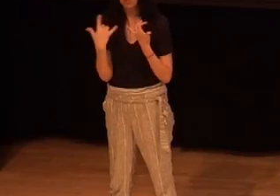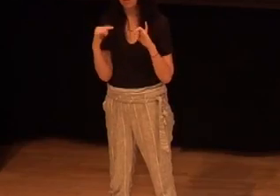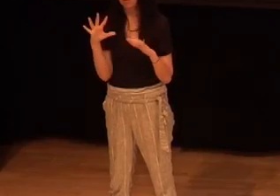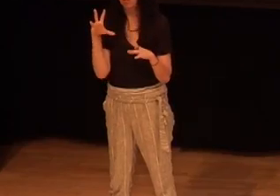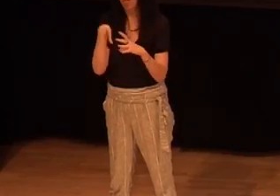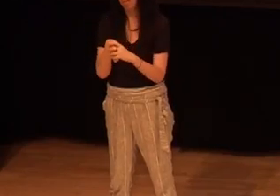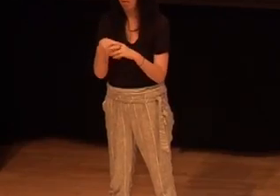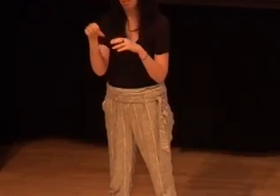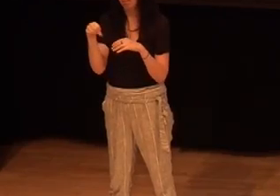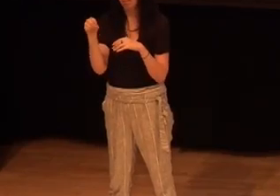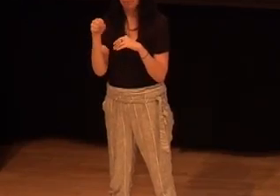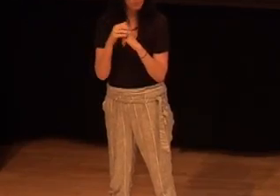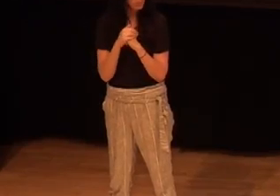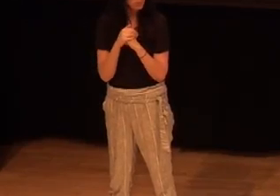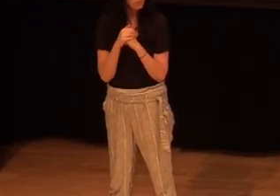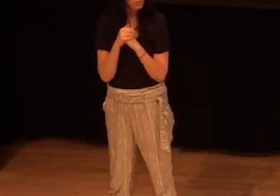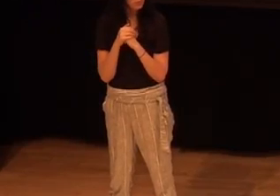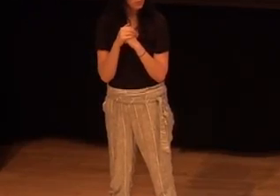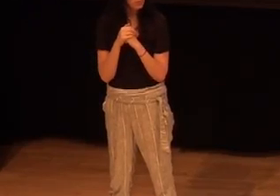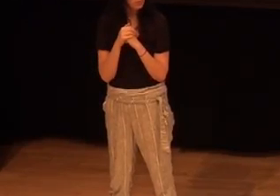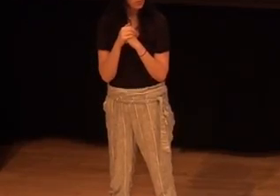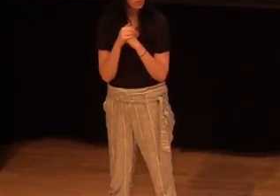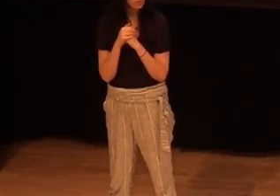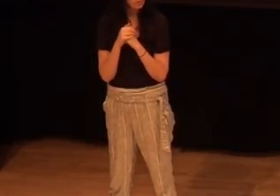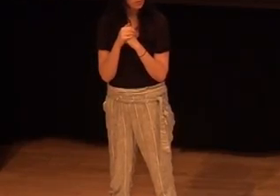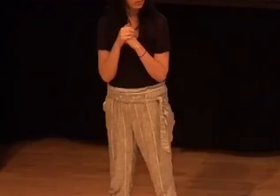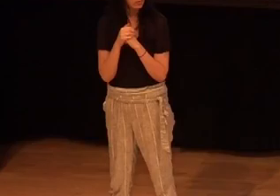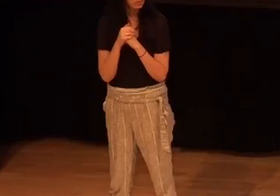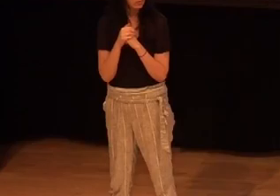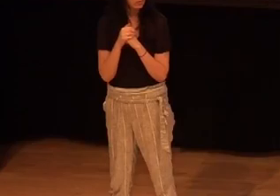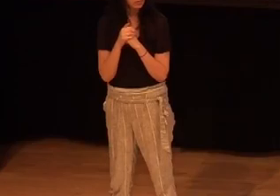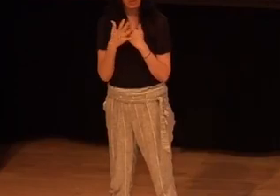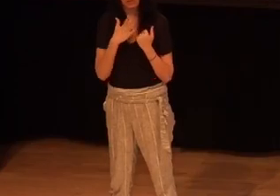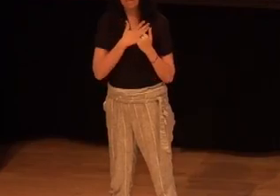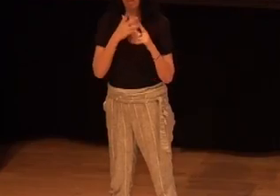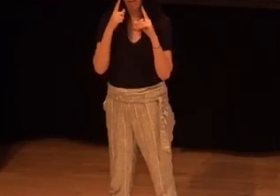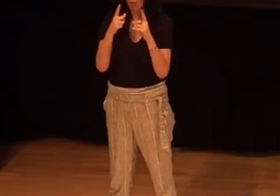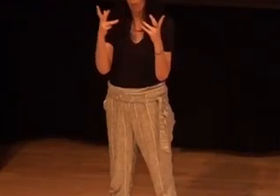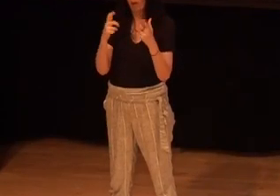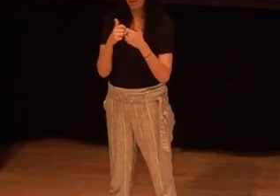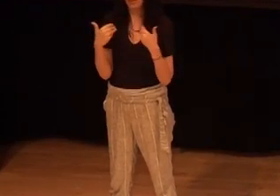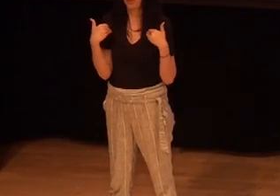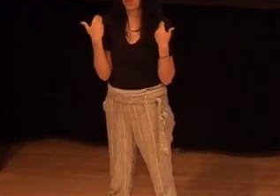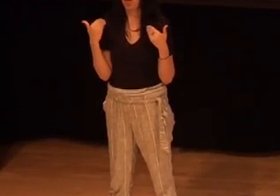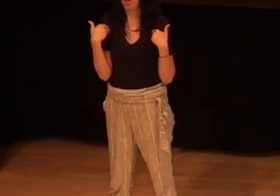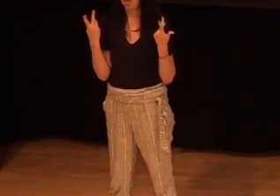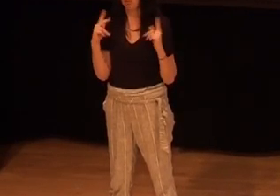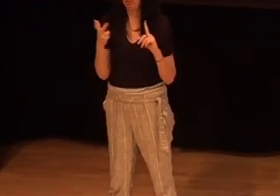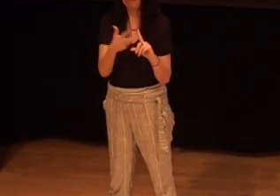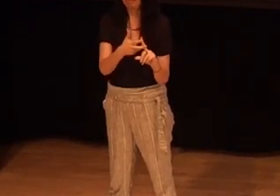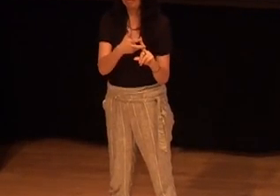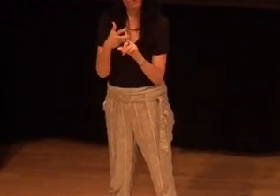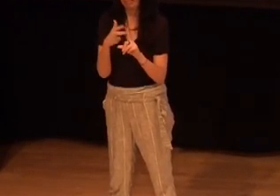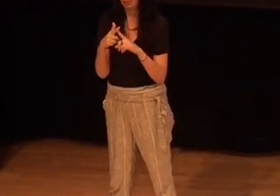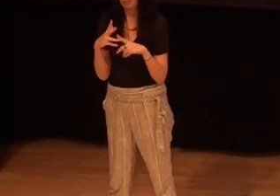involved, okay? And one of my goals is to get young people involved. That's